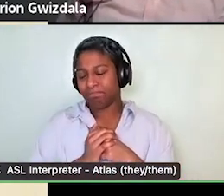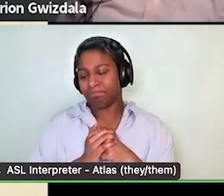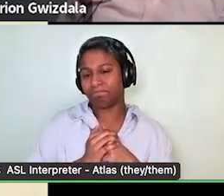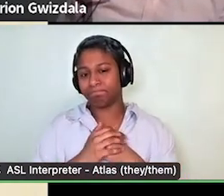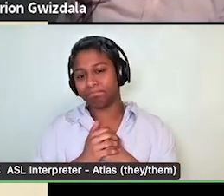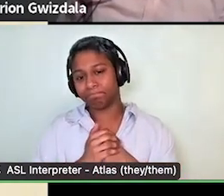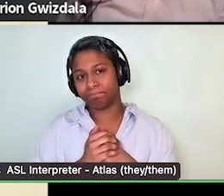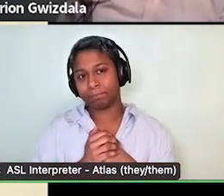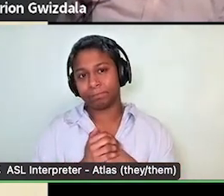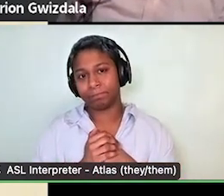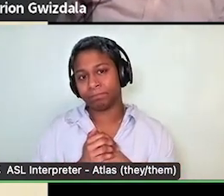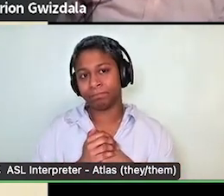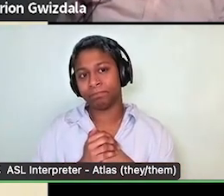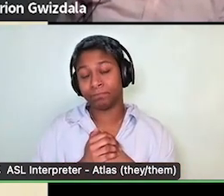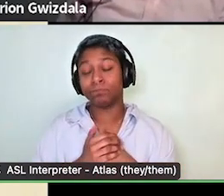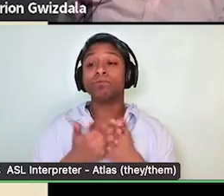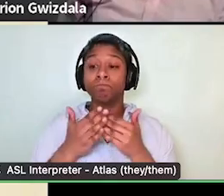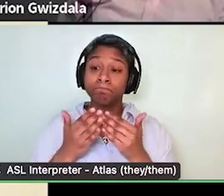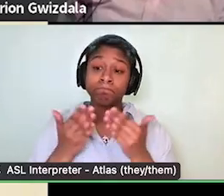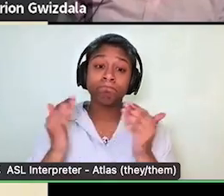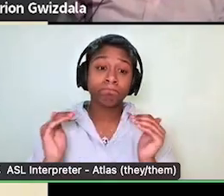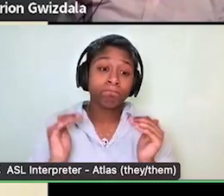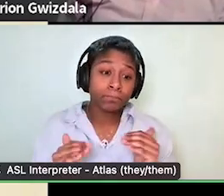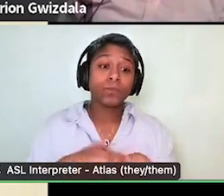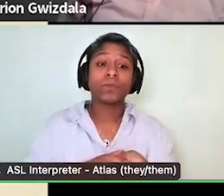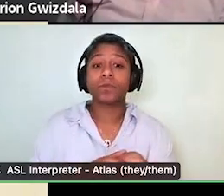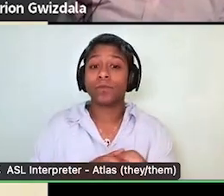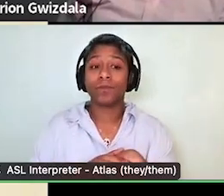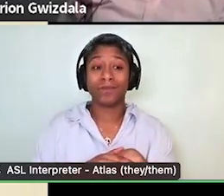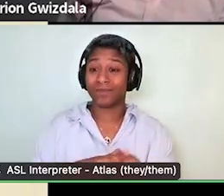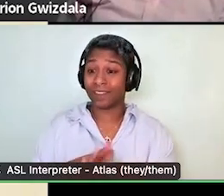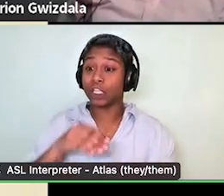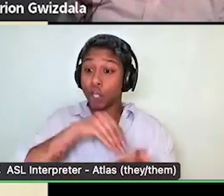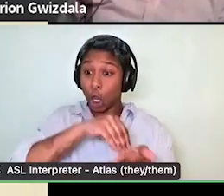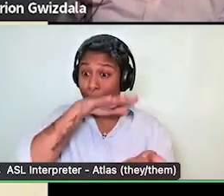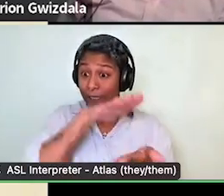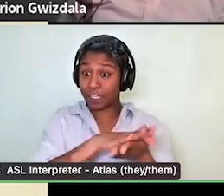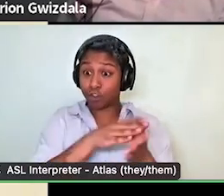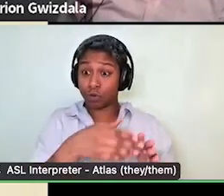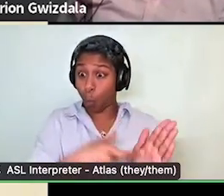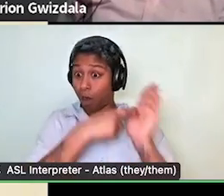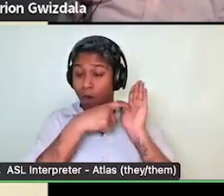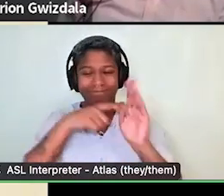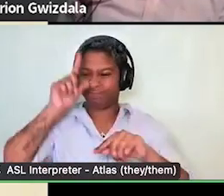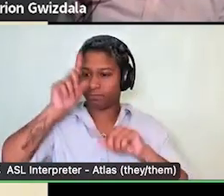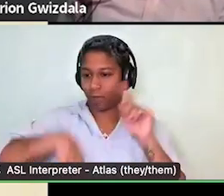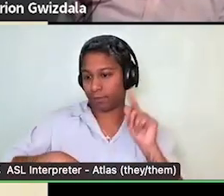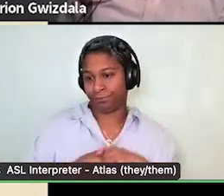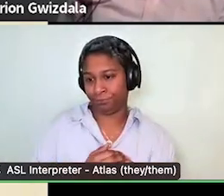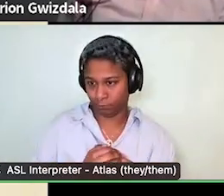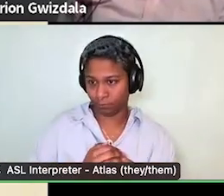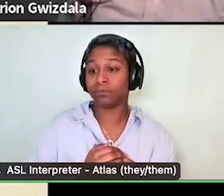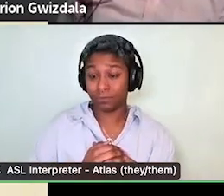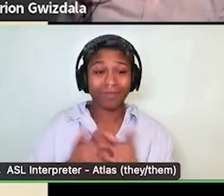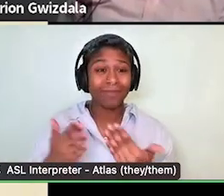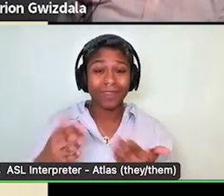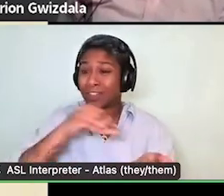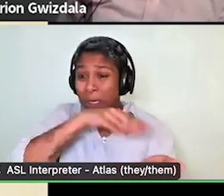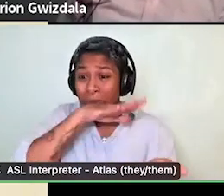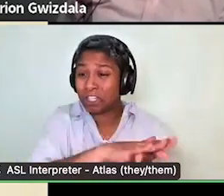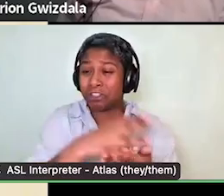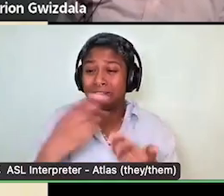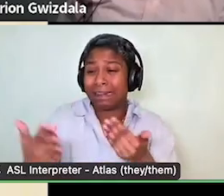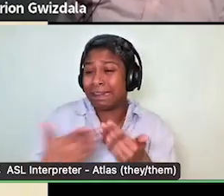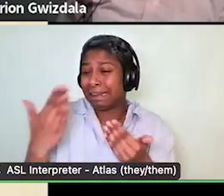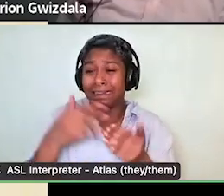can also not require any sort of documentation. Documentation can be created on a printer. There are companies